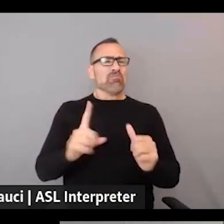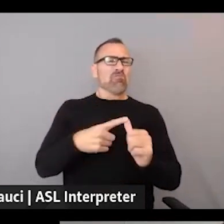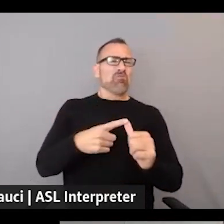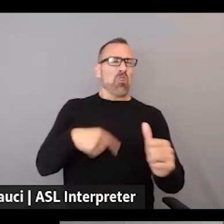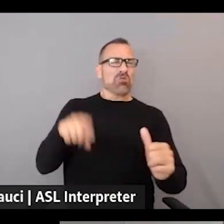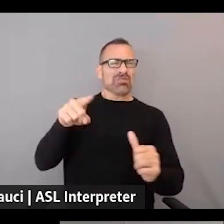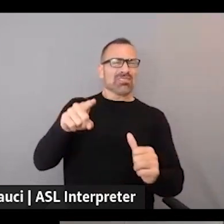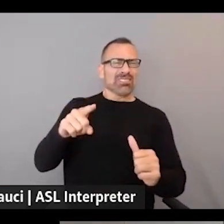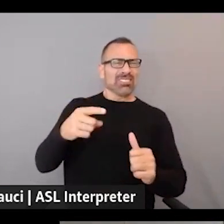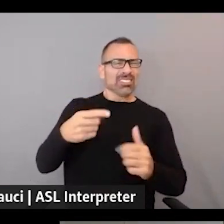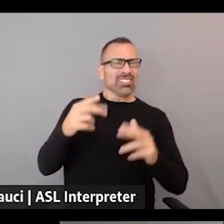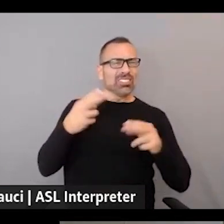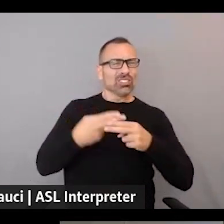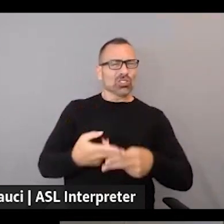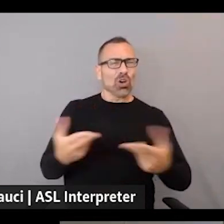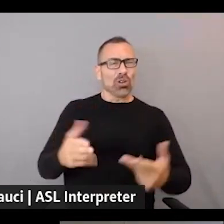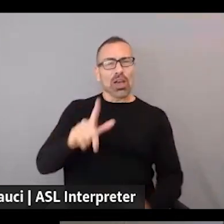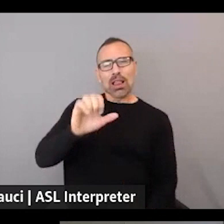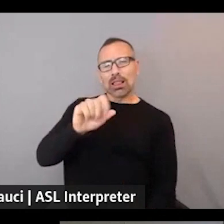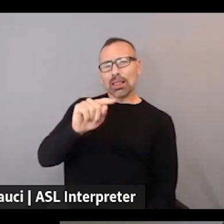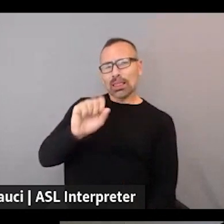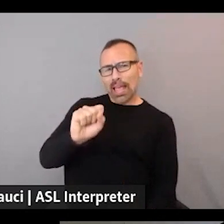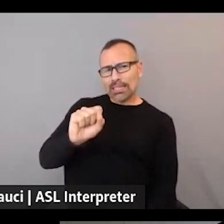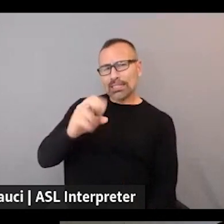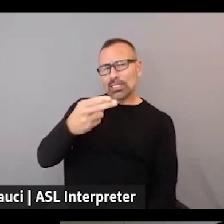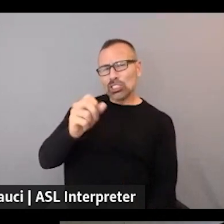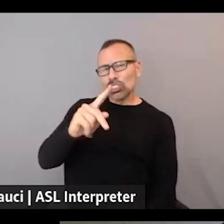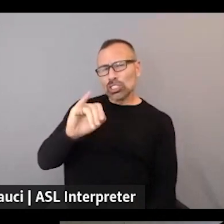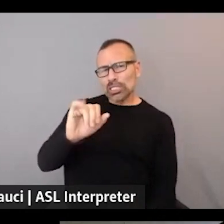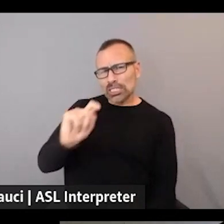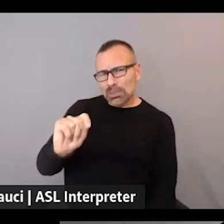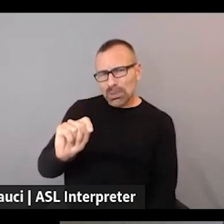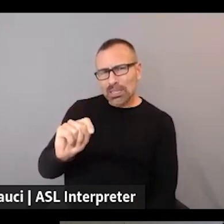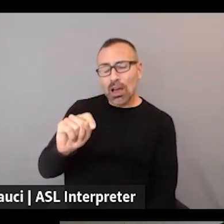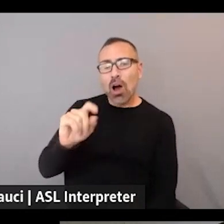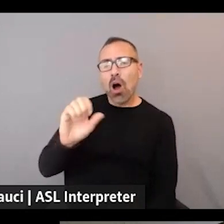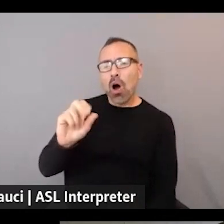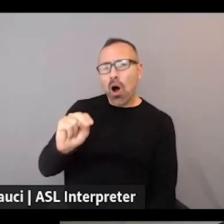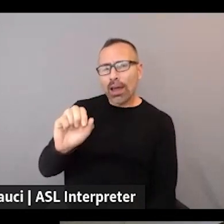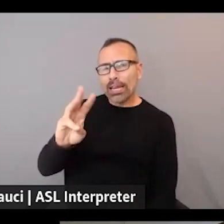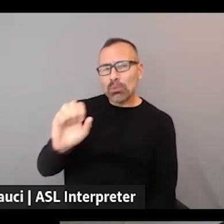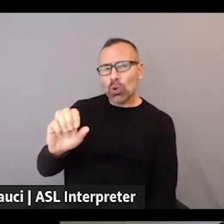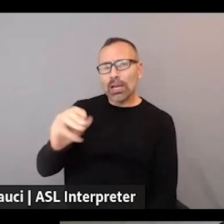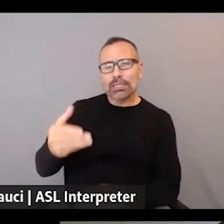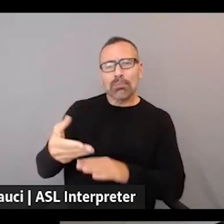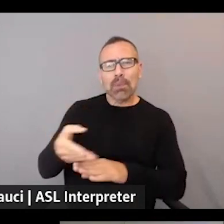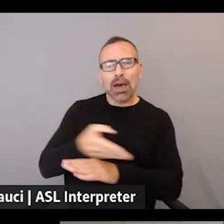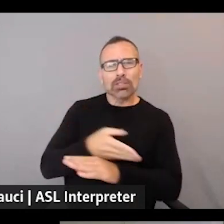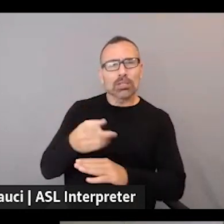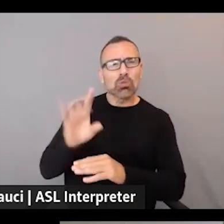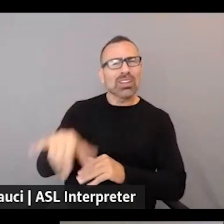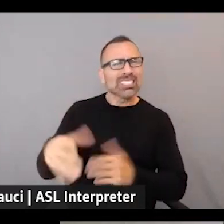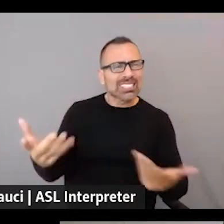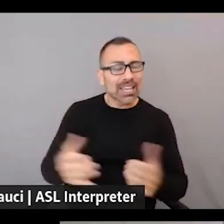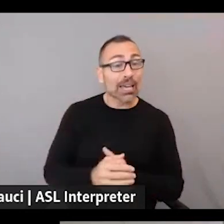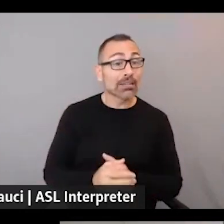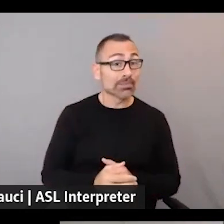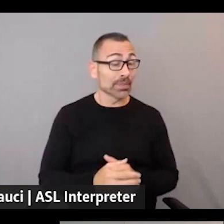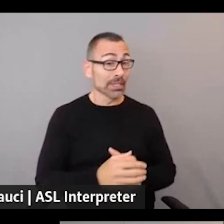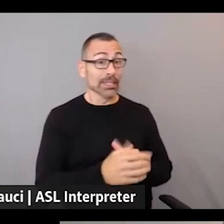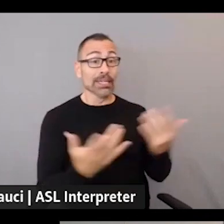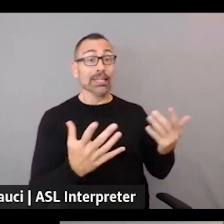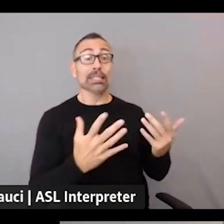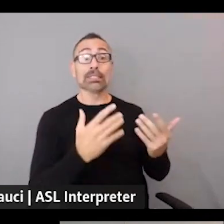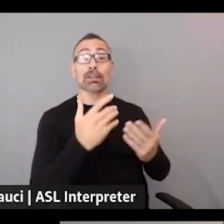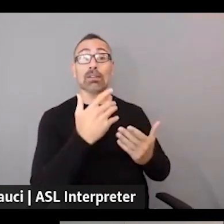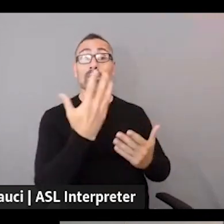us a little background, set us up for some context here. Yeah, Let's Ship It on AWS Modernization is a 5-part series where we have